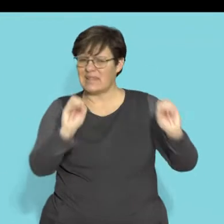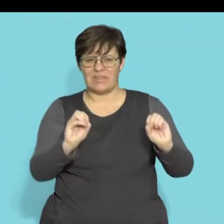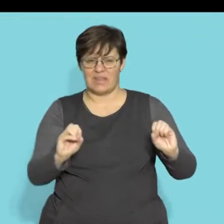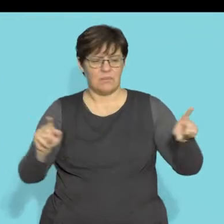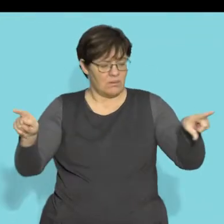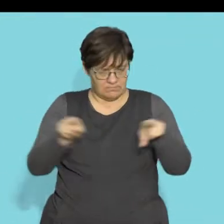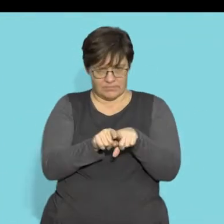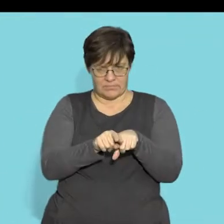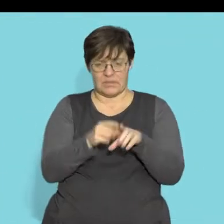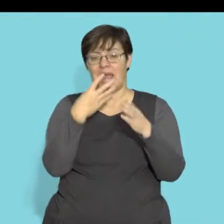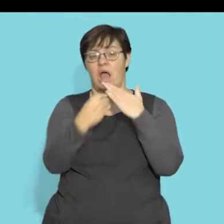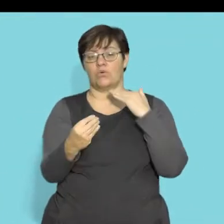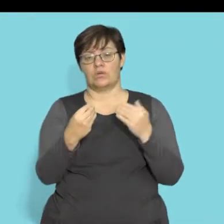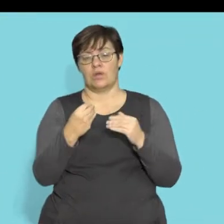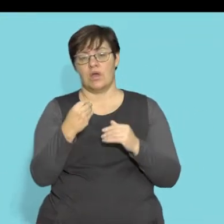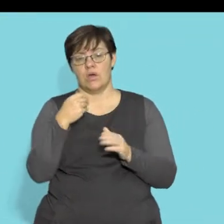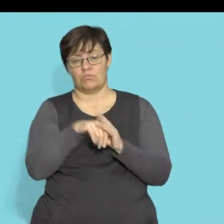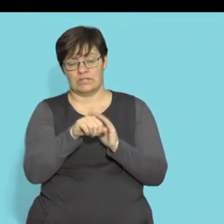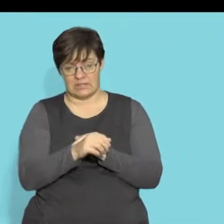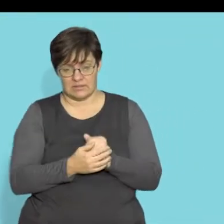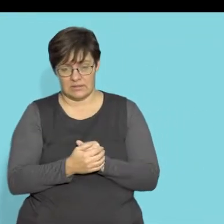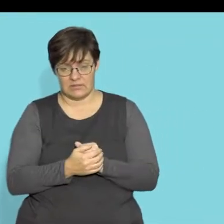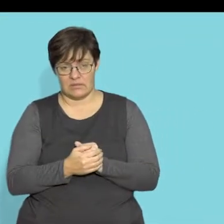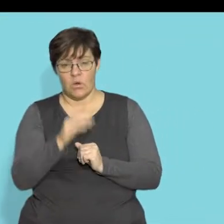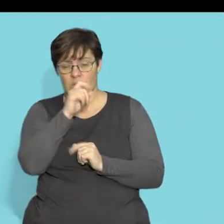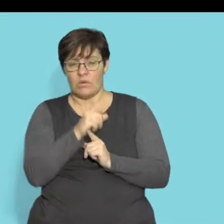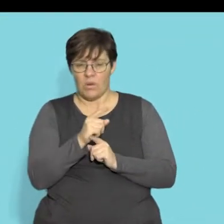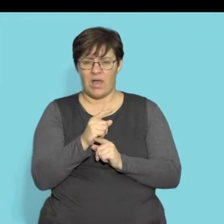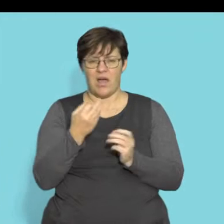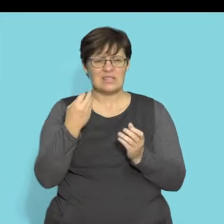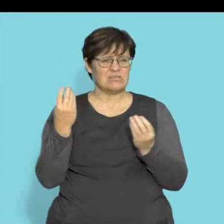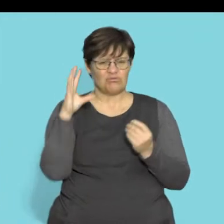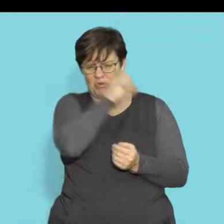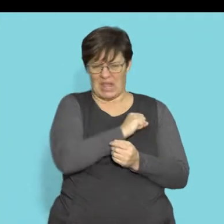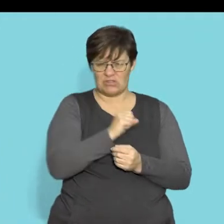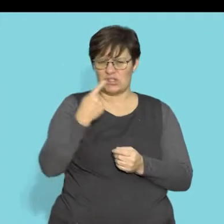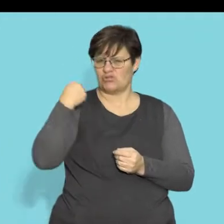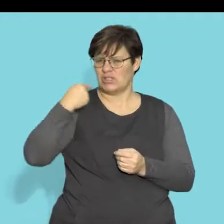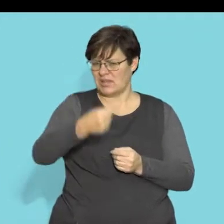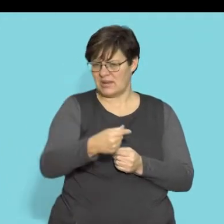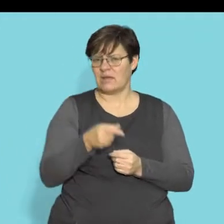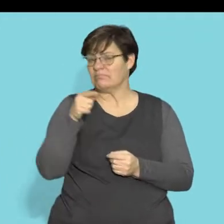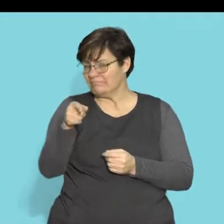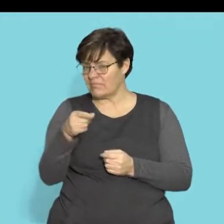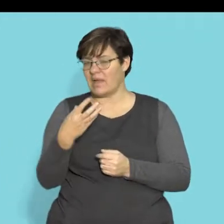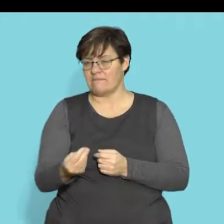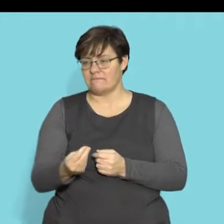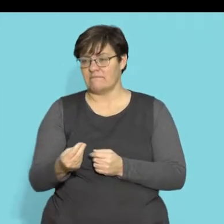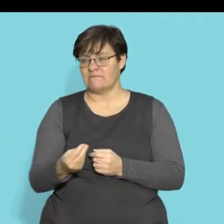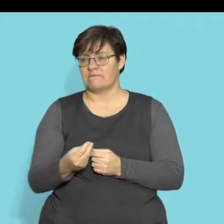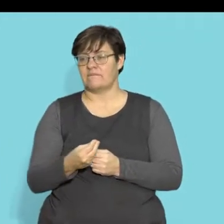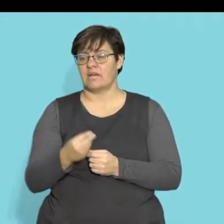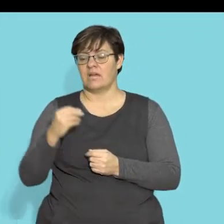called outbreeding. An organism with a foreign gene, and that's essentially an individual that we refer to